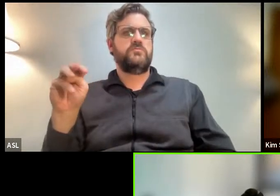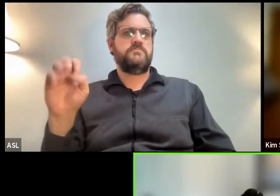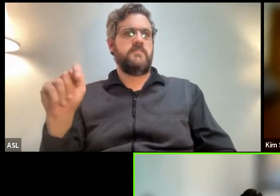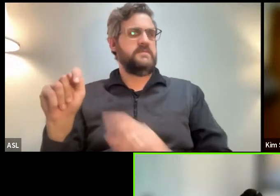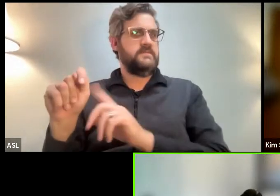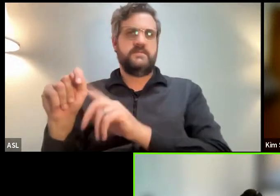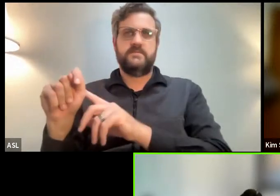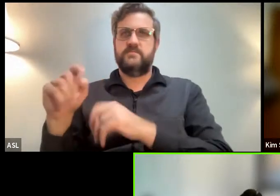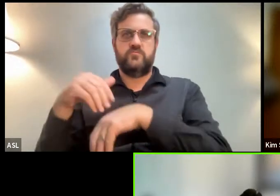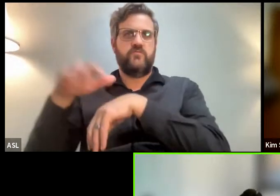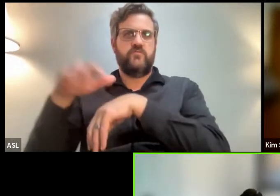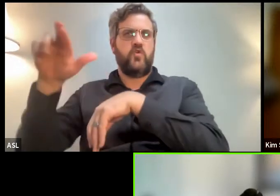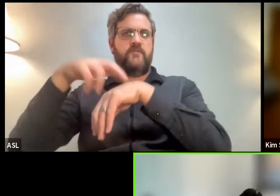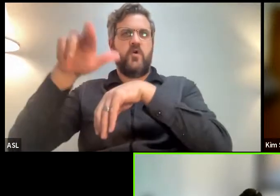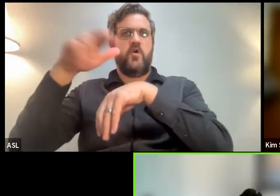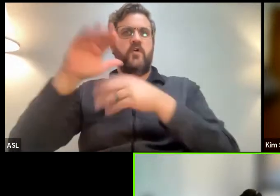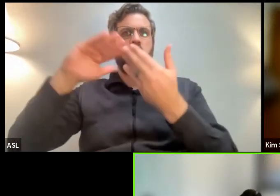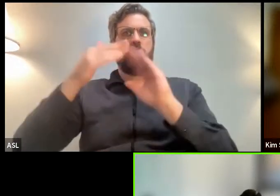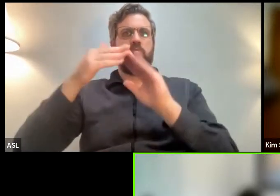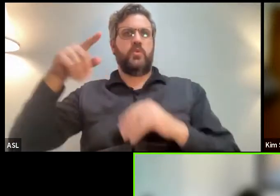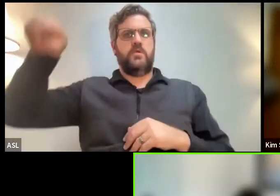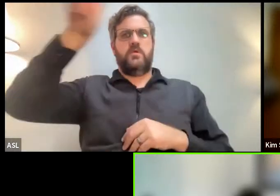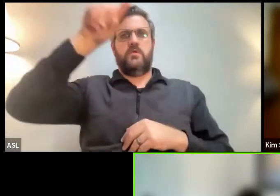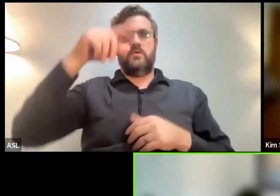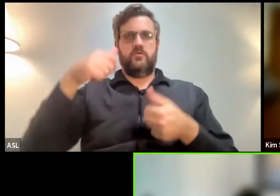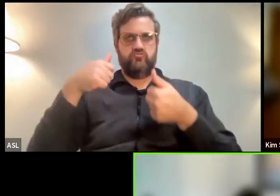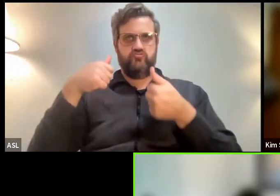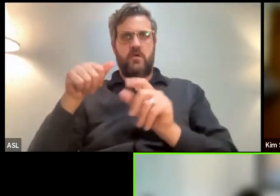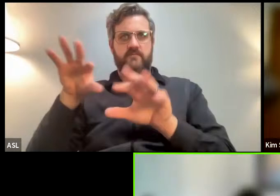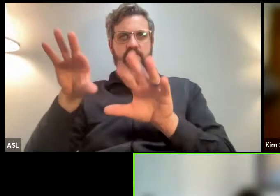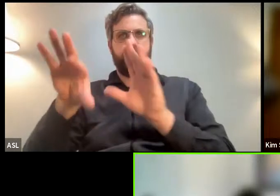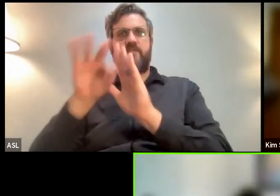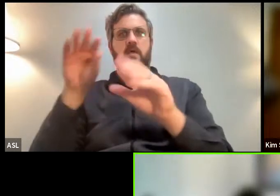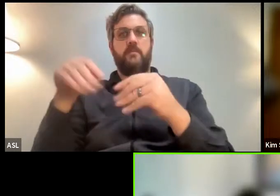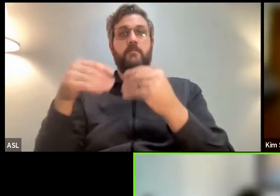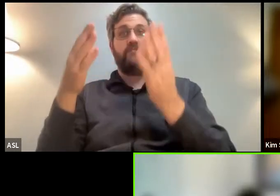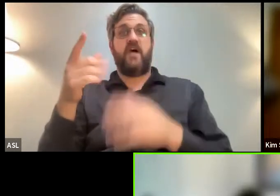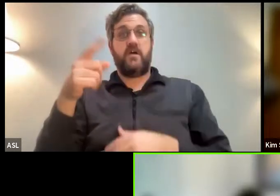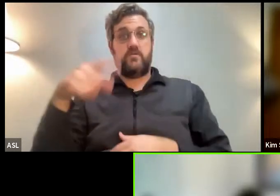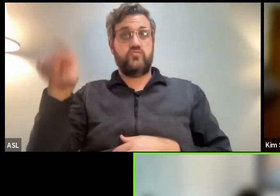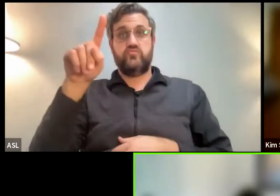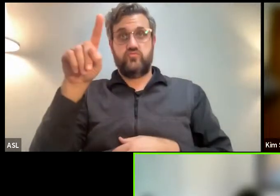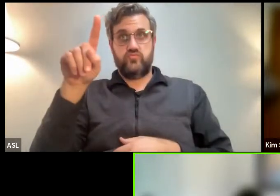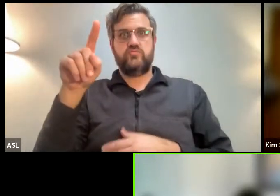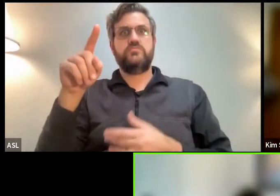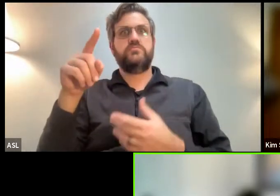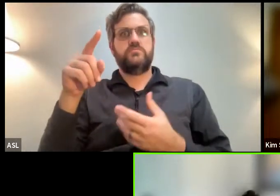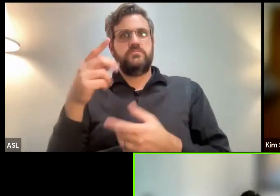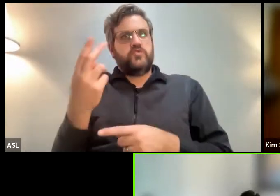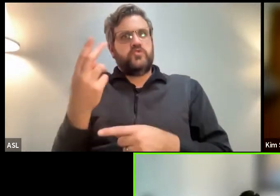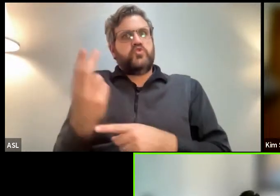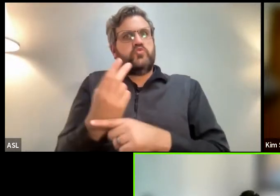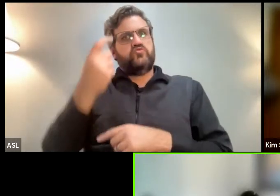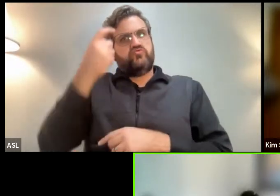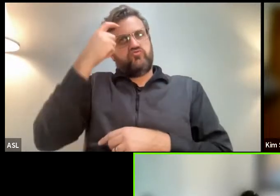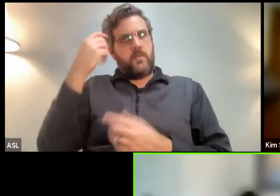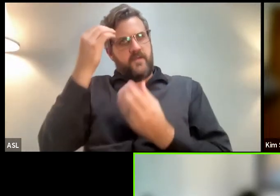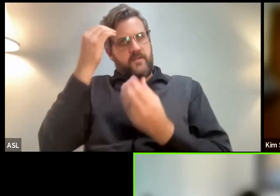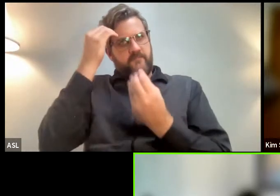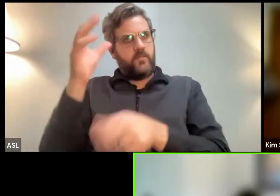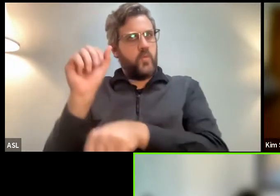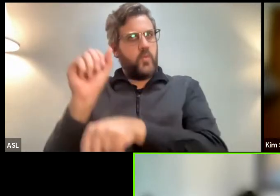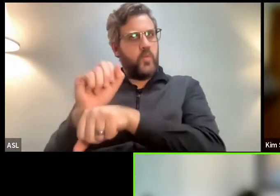out to the community and try to find providers who do trauma-informed work. But